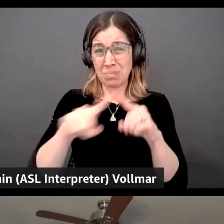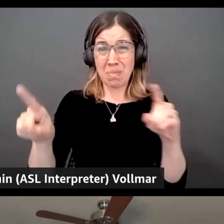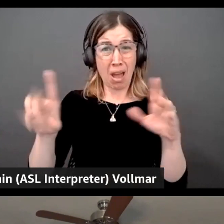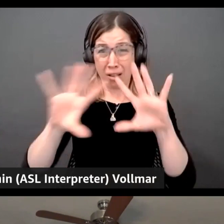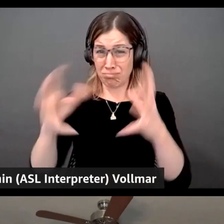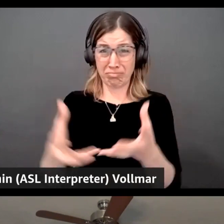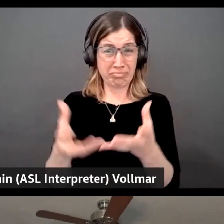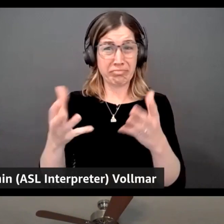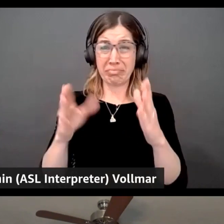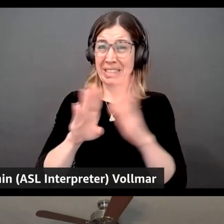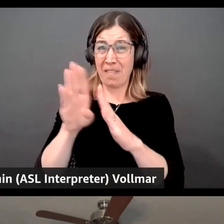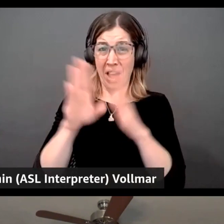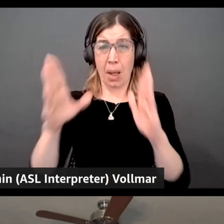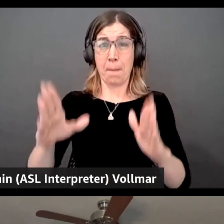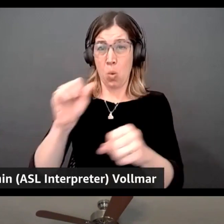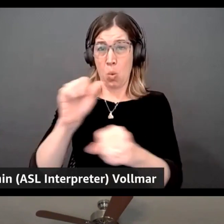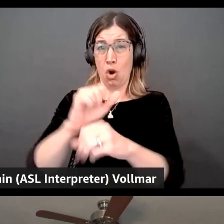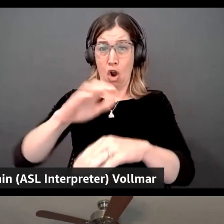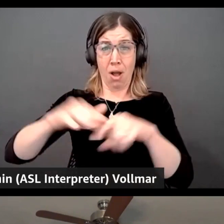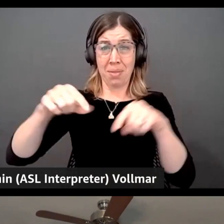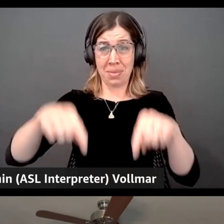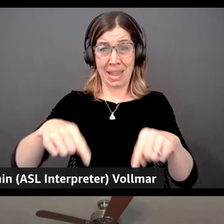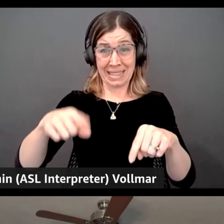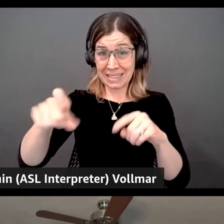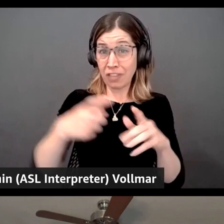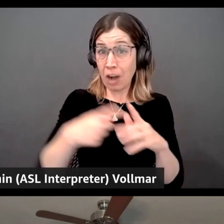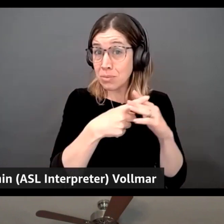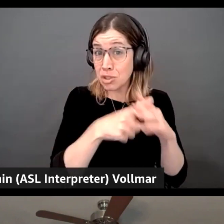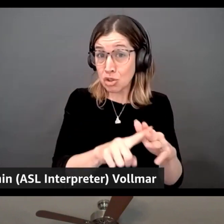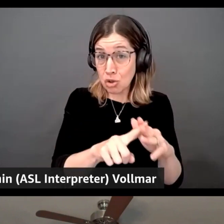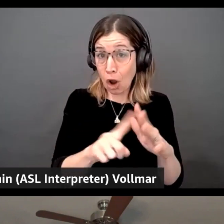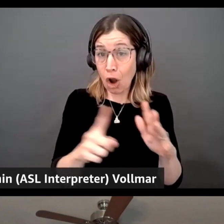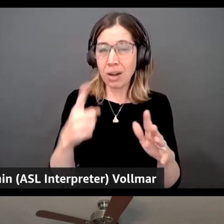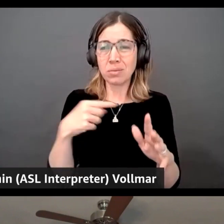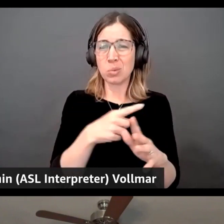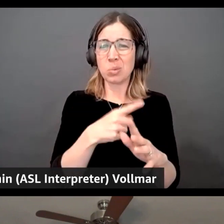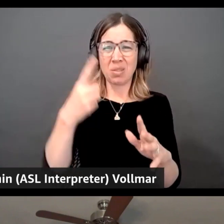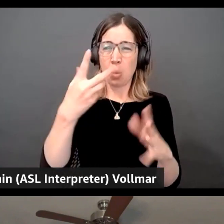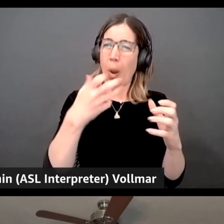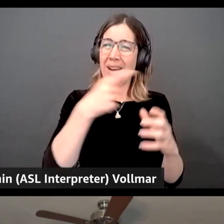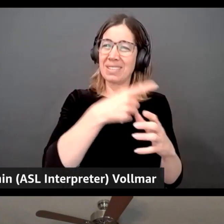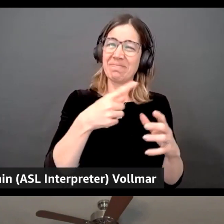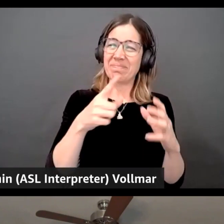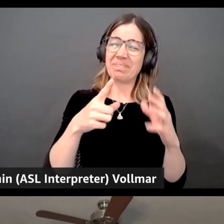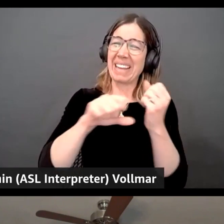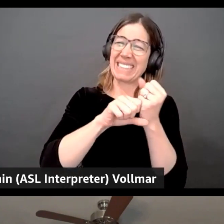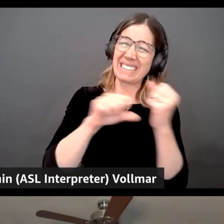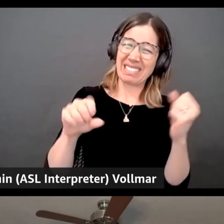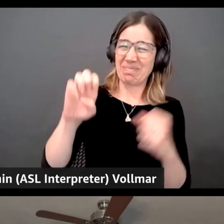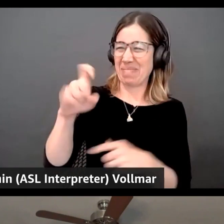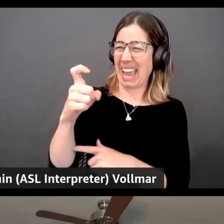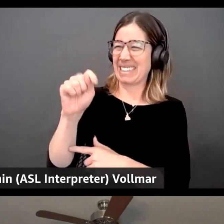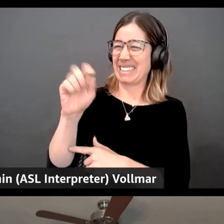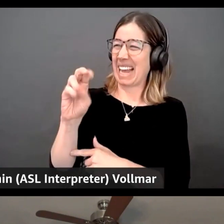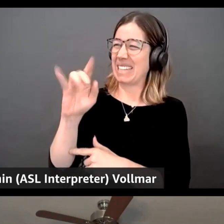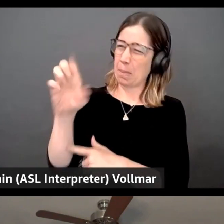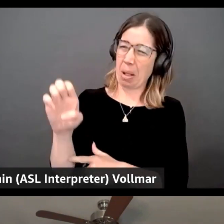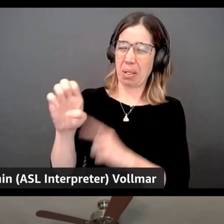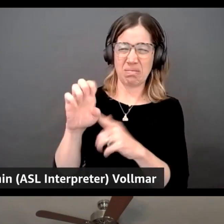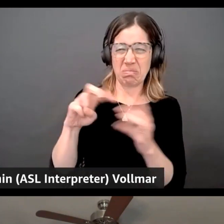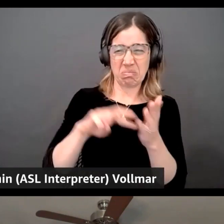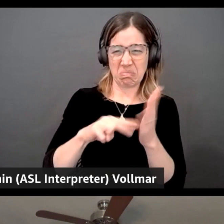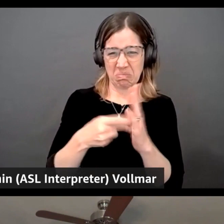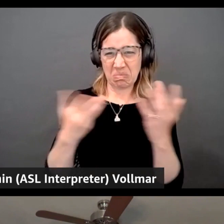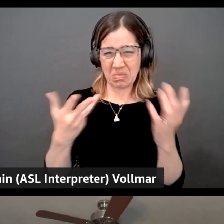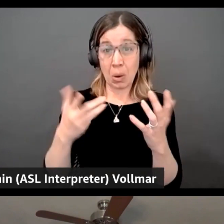on it. And from the start, Postgres was designed to be extensible. And what does that mean? So it's open source. So if you want to